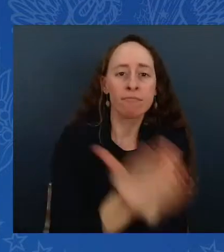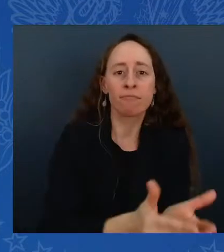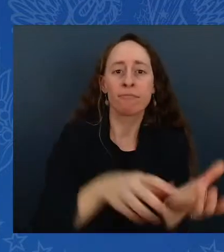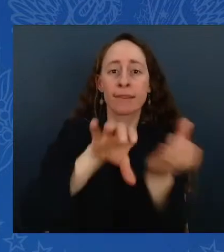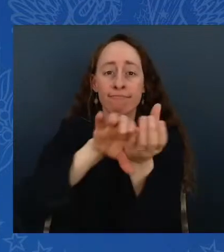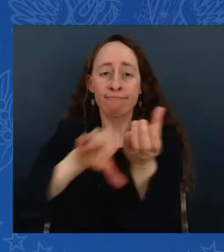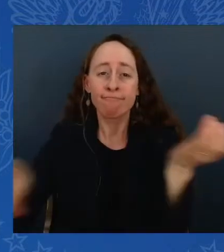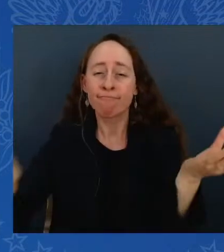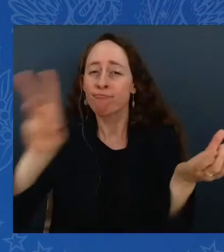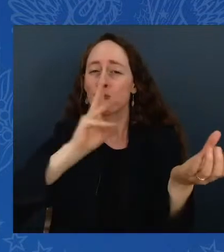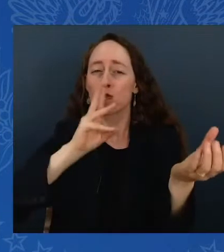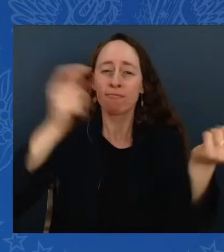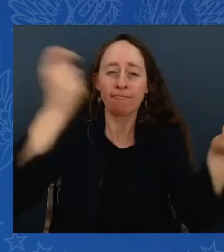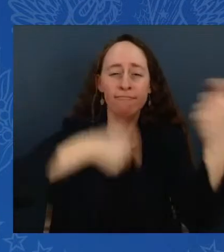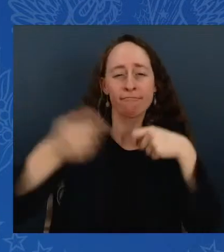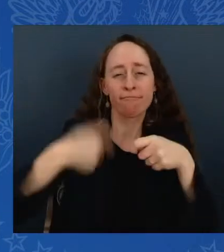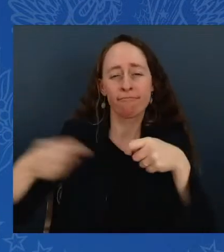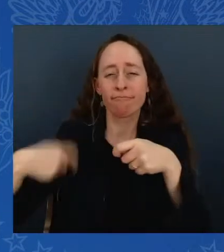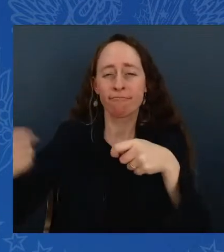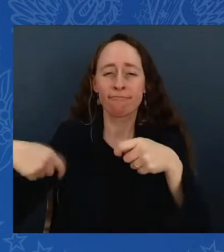affordable